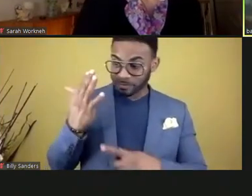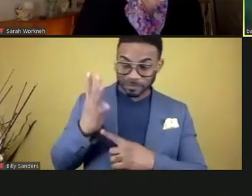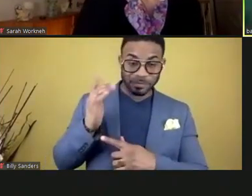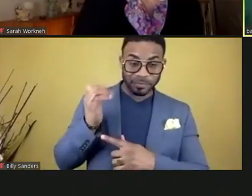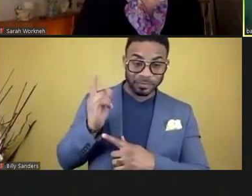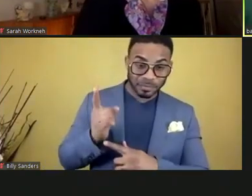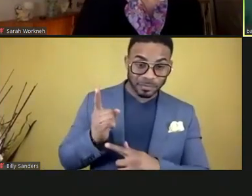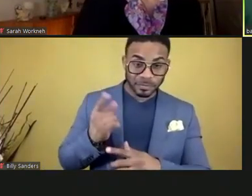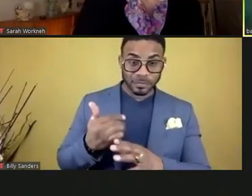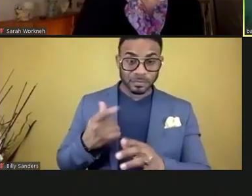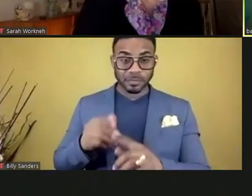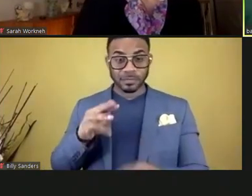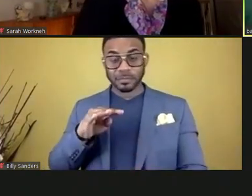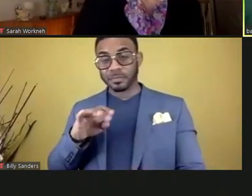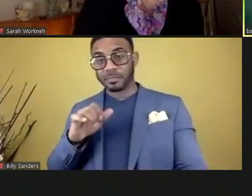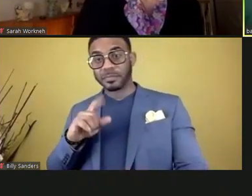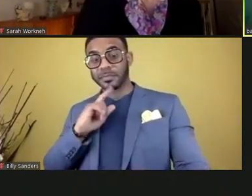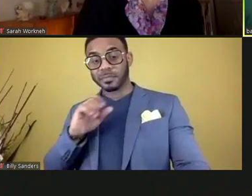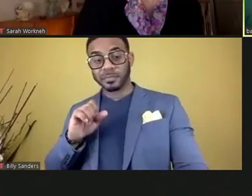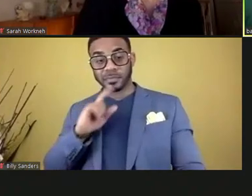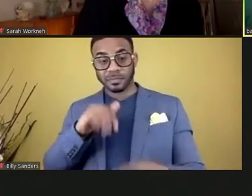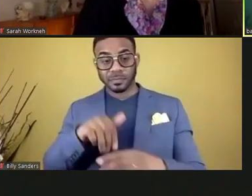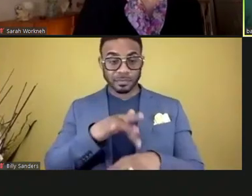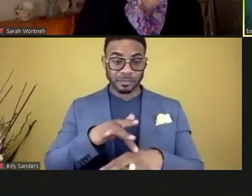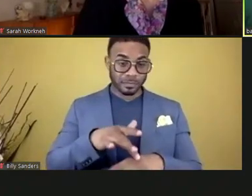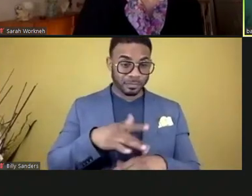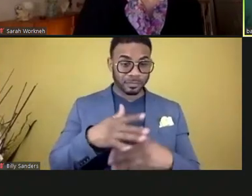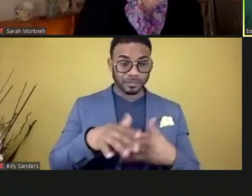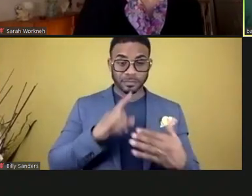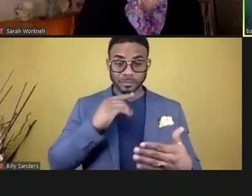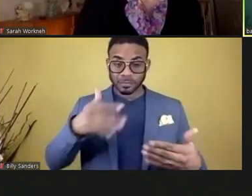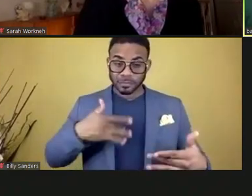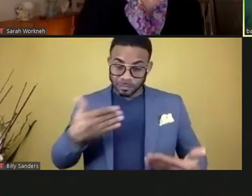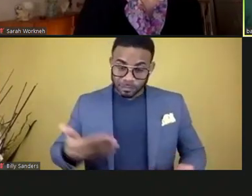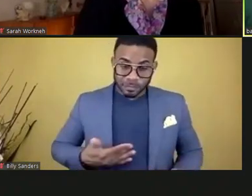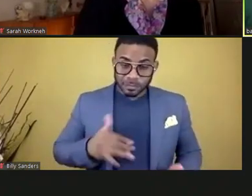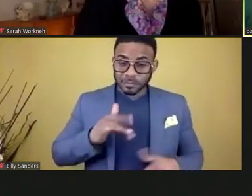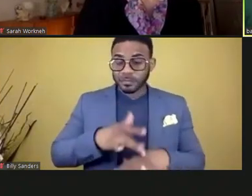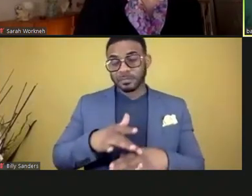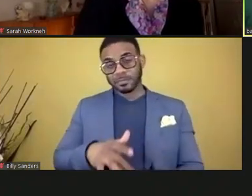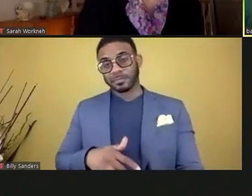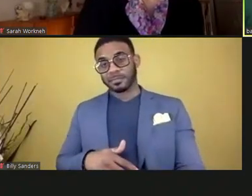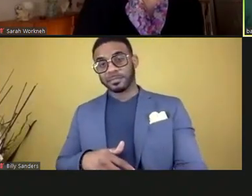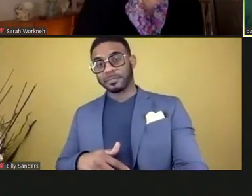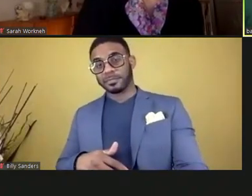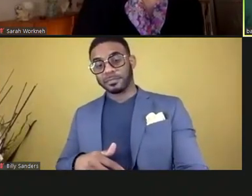minutes away from MassMoCA can actually be in that space and feel welcomed in that space.